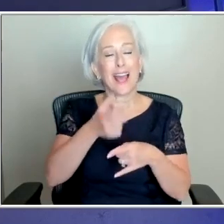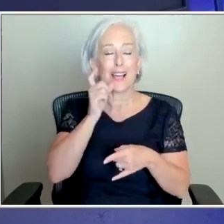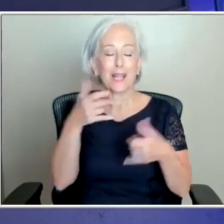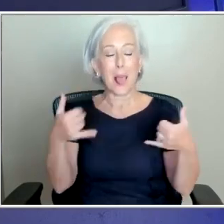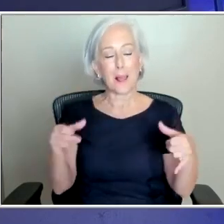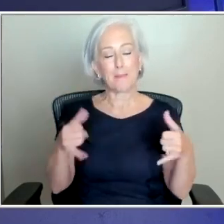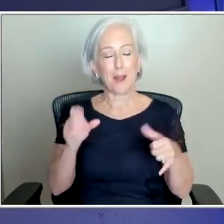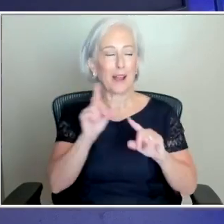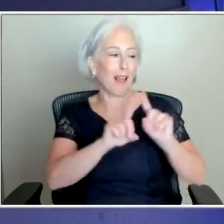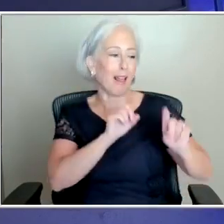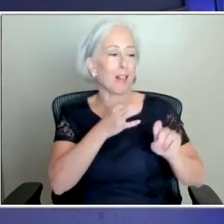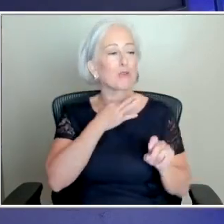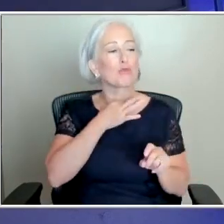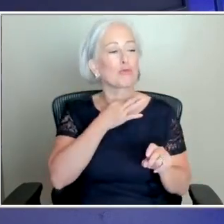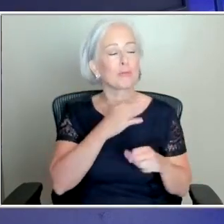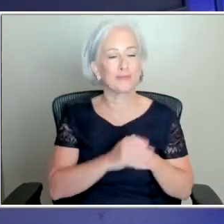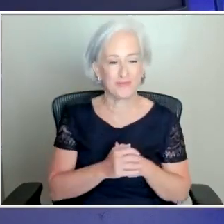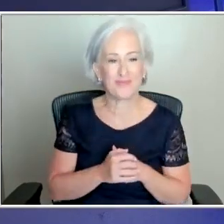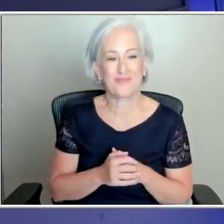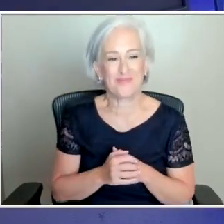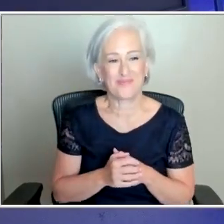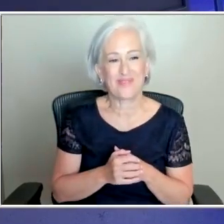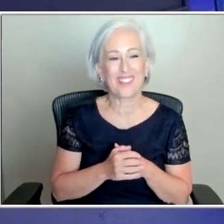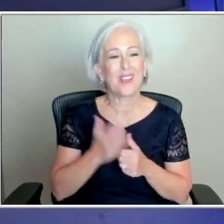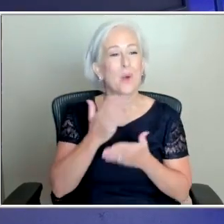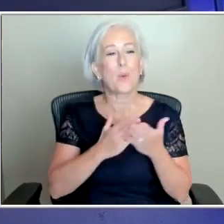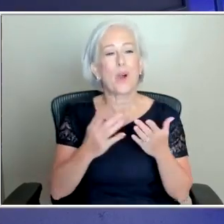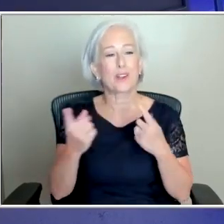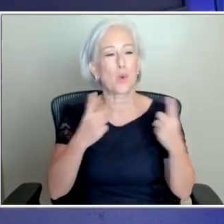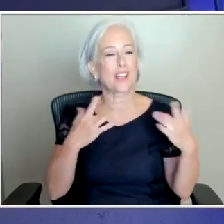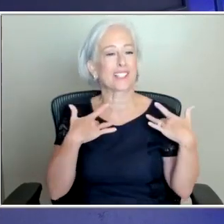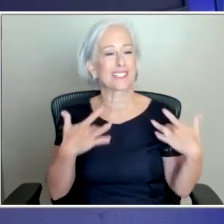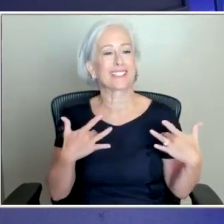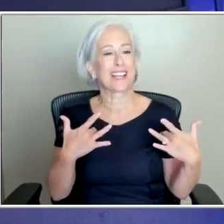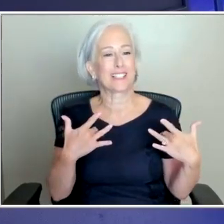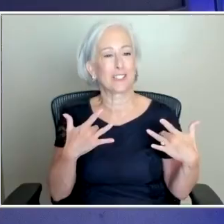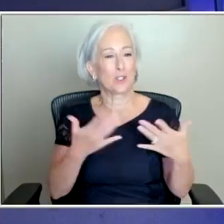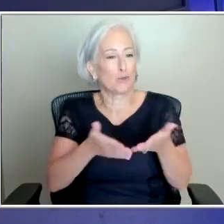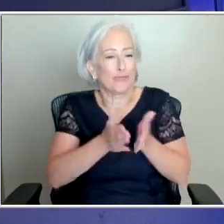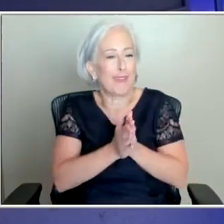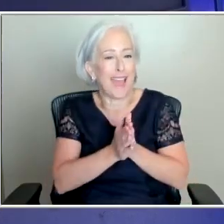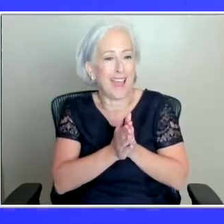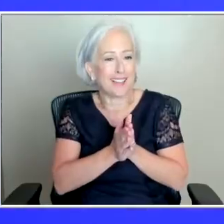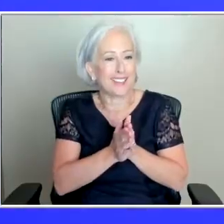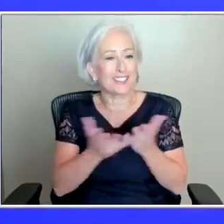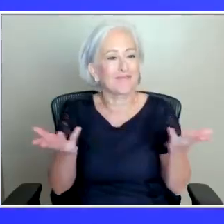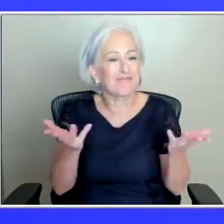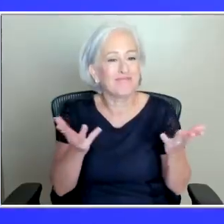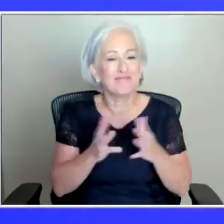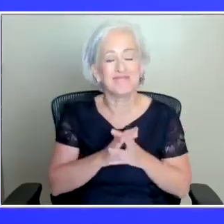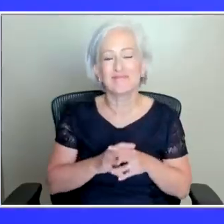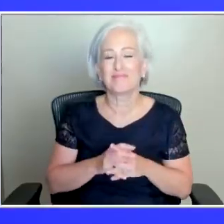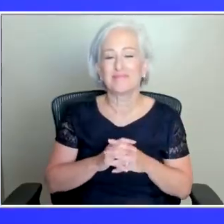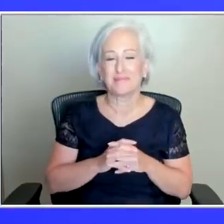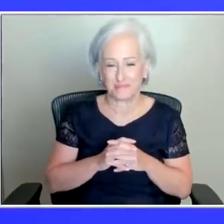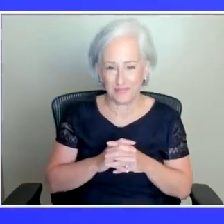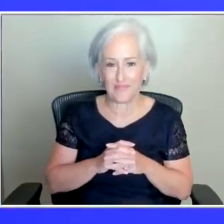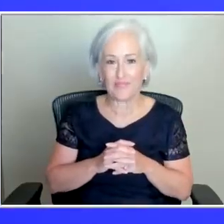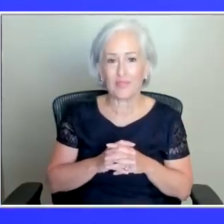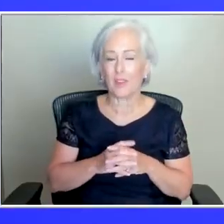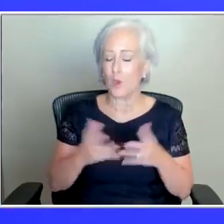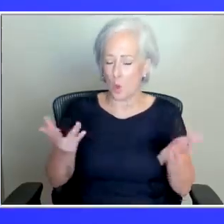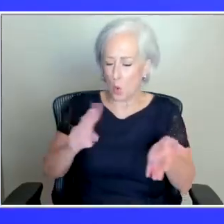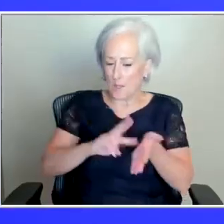Absolutely. What are some of those questions that you get and people really just inquiring minds want to know? A lot of it is just about what does it mean? What do